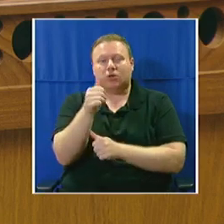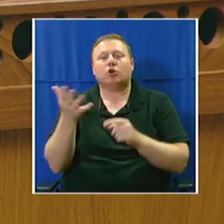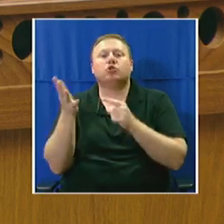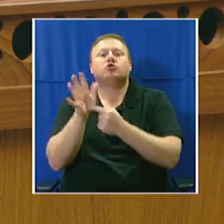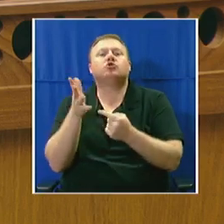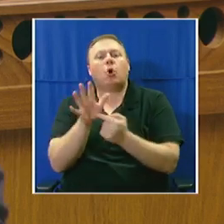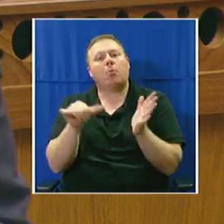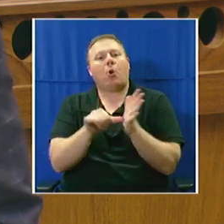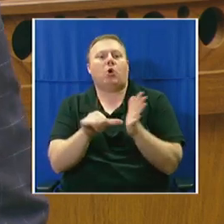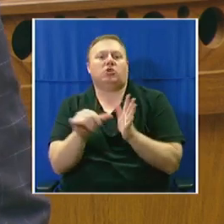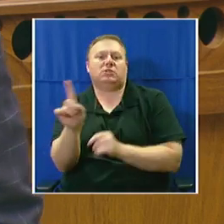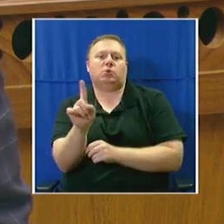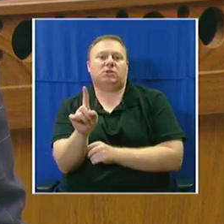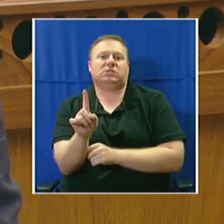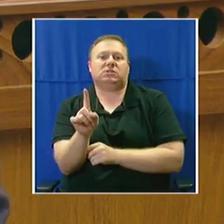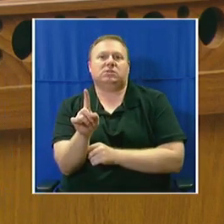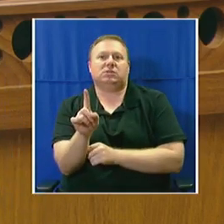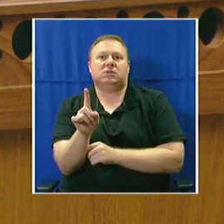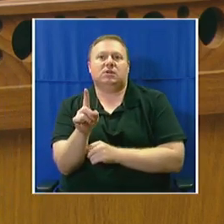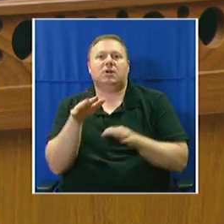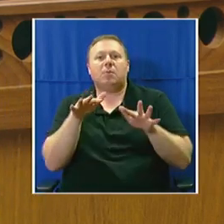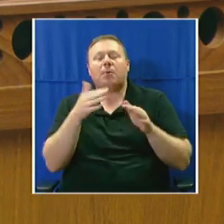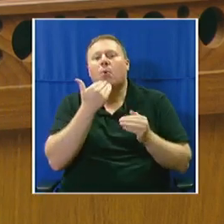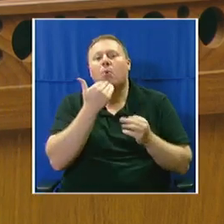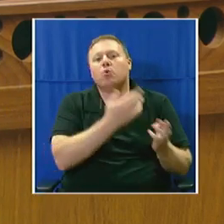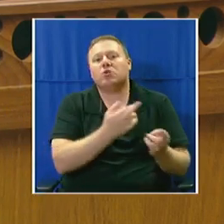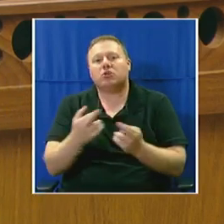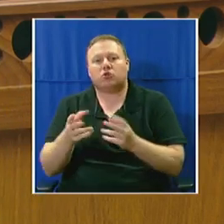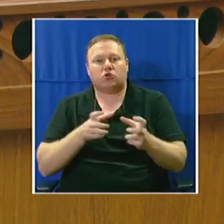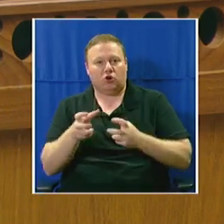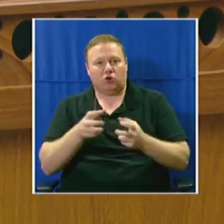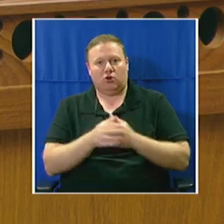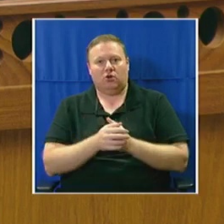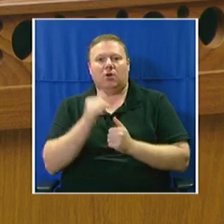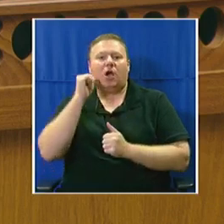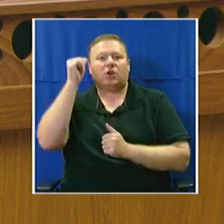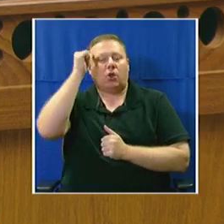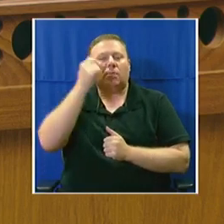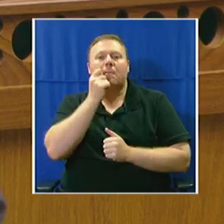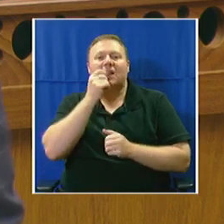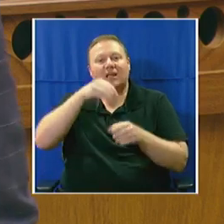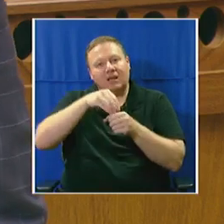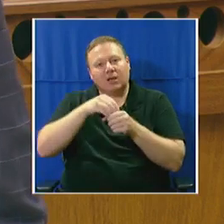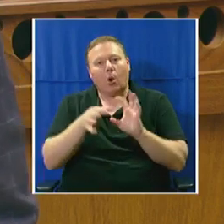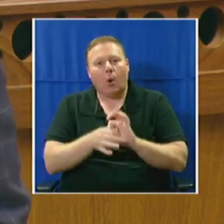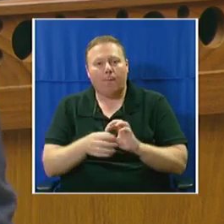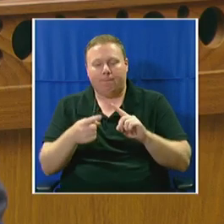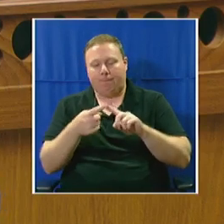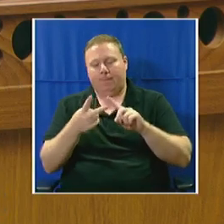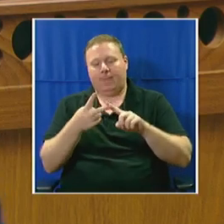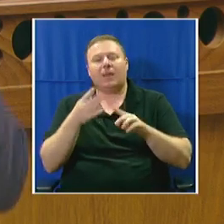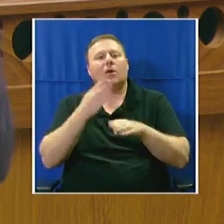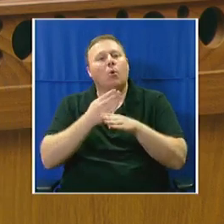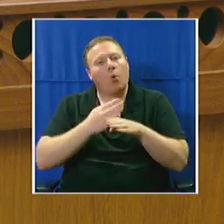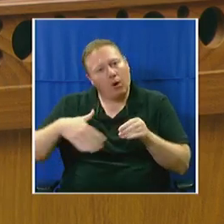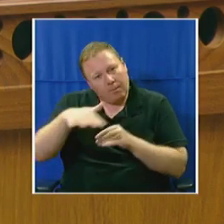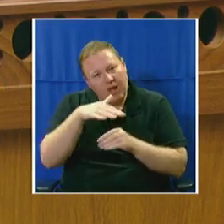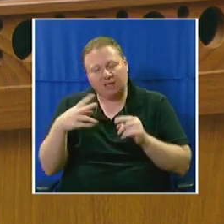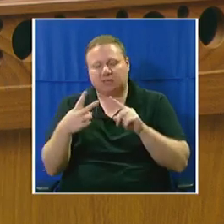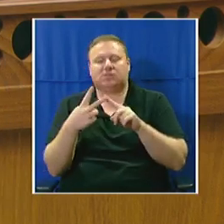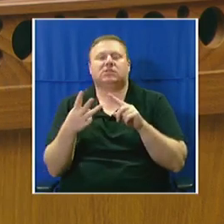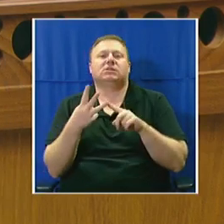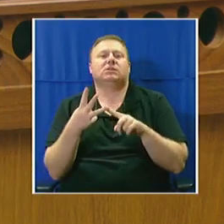example that it will not be tolerated the point is simple it is about the people in charge